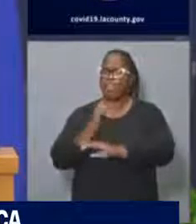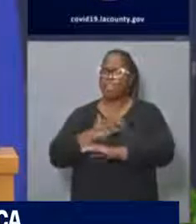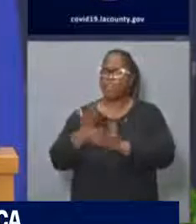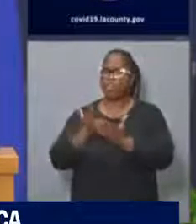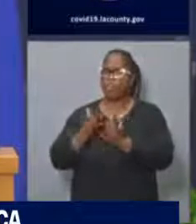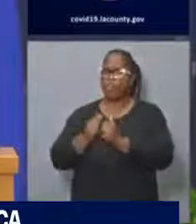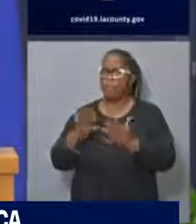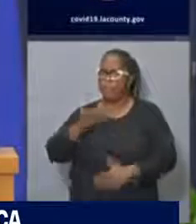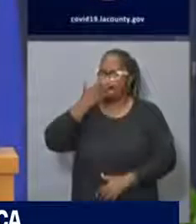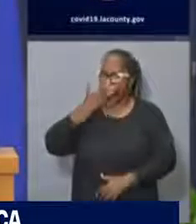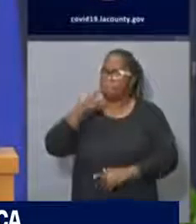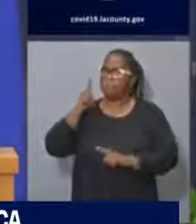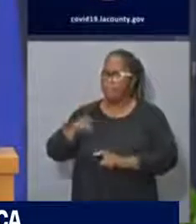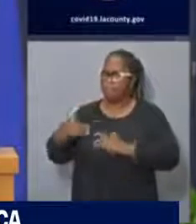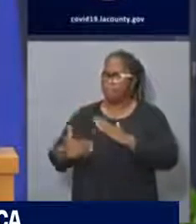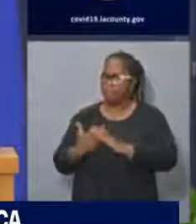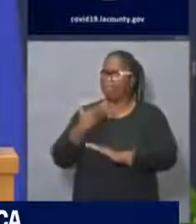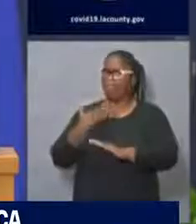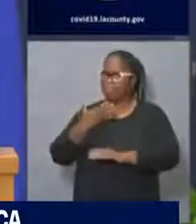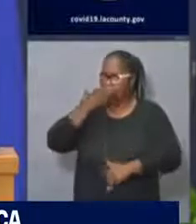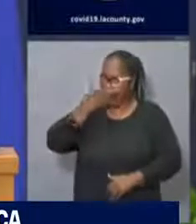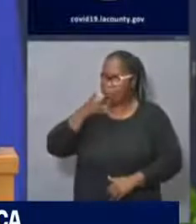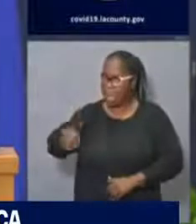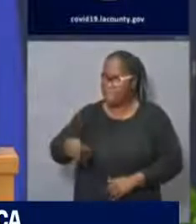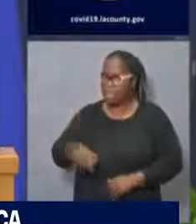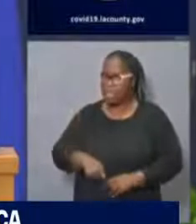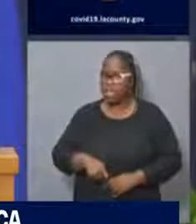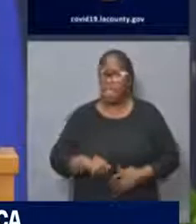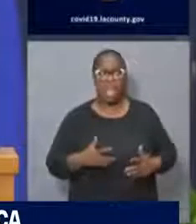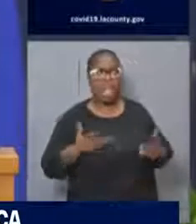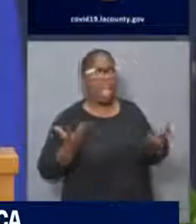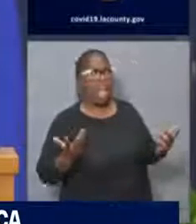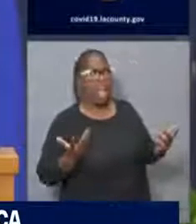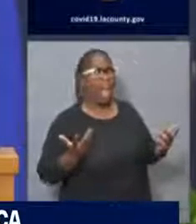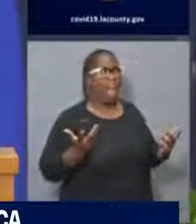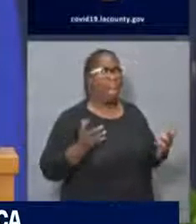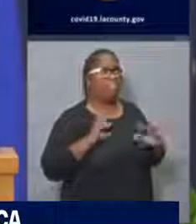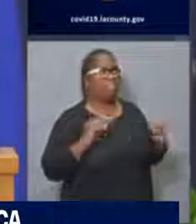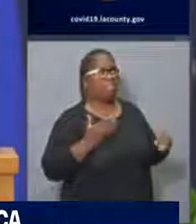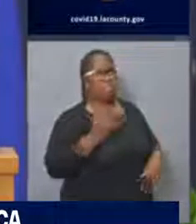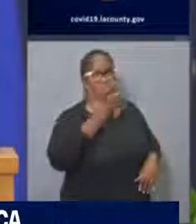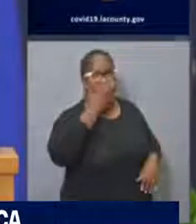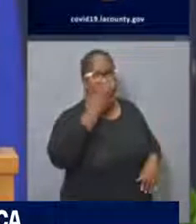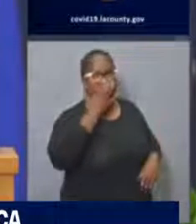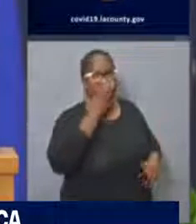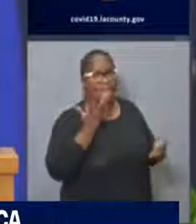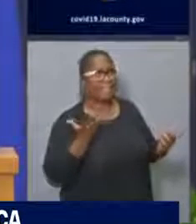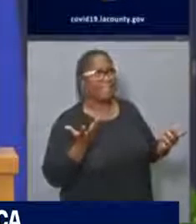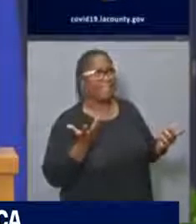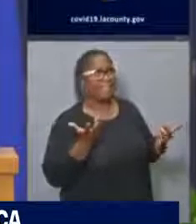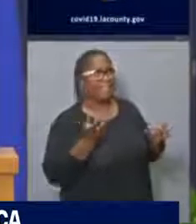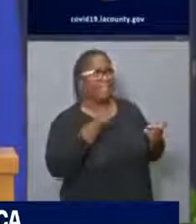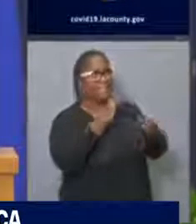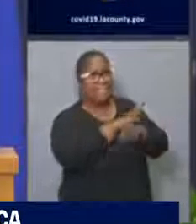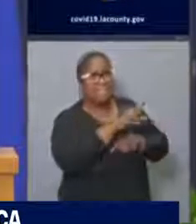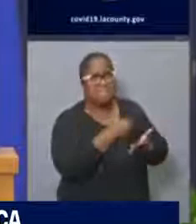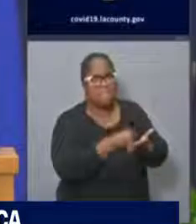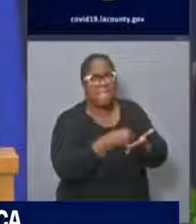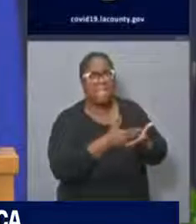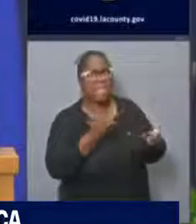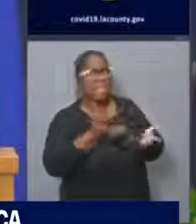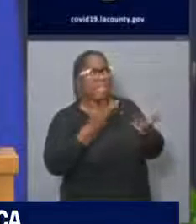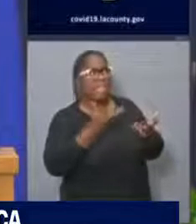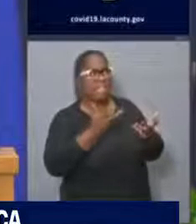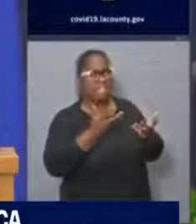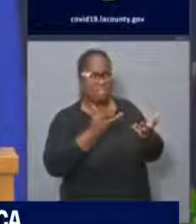have a mask. Many community members are left without services due to inadequate access to masks or